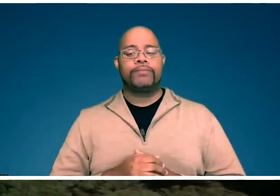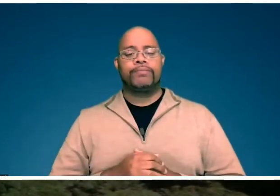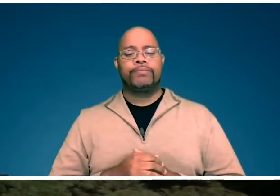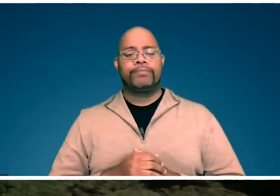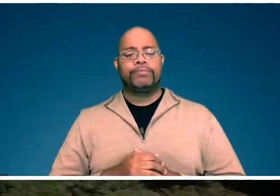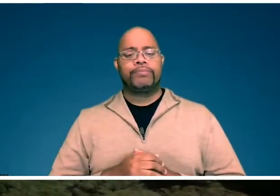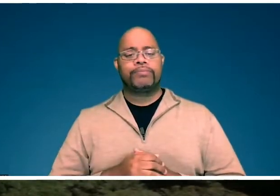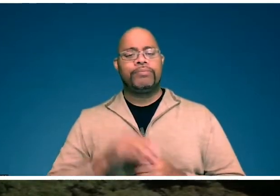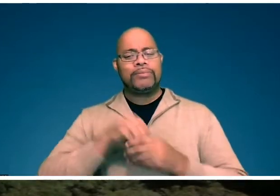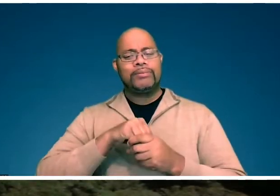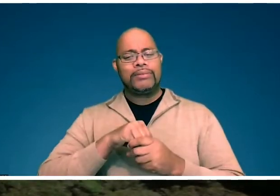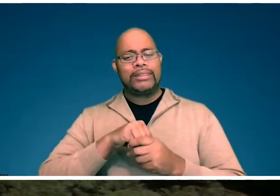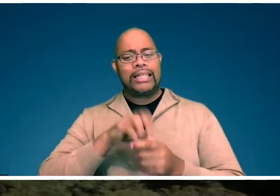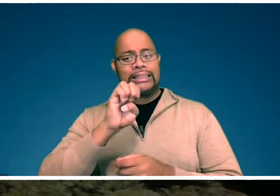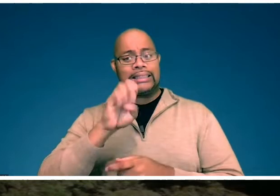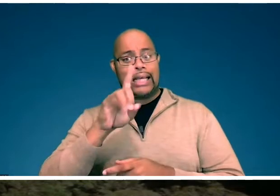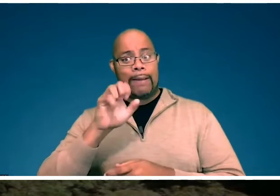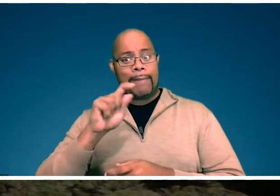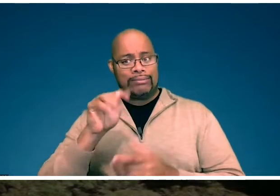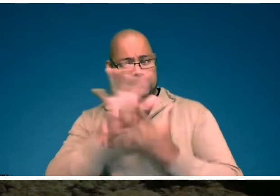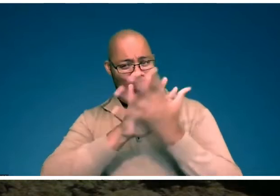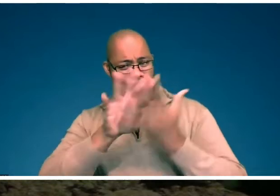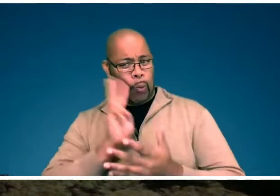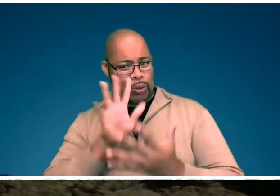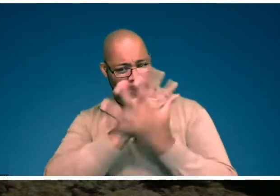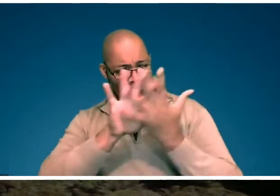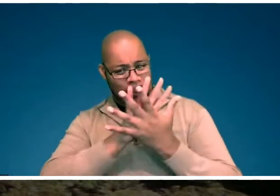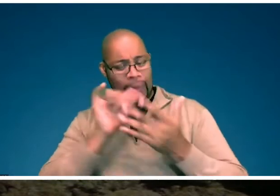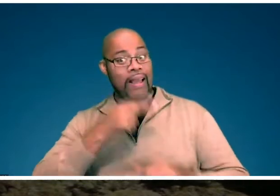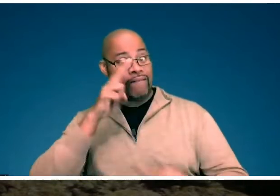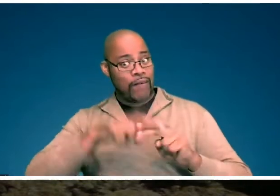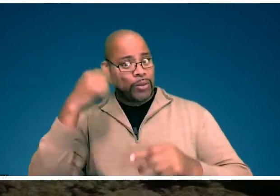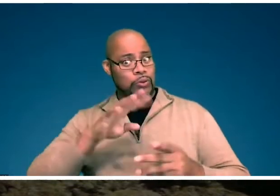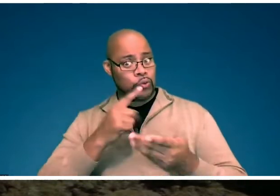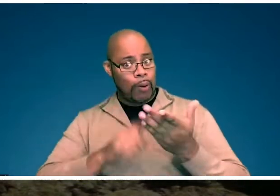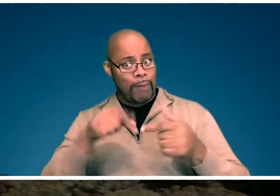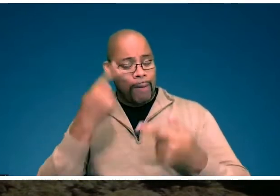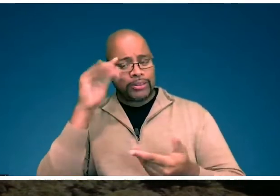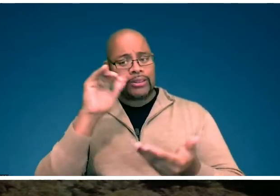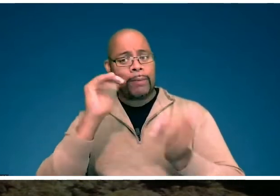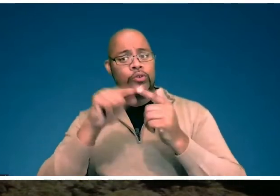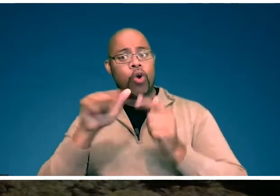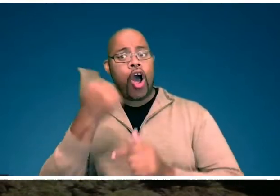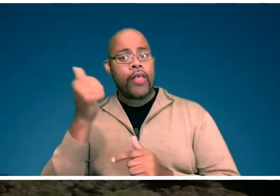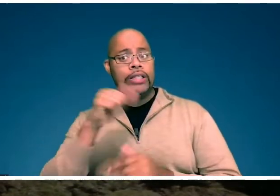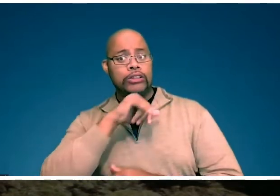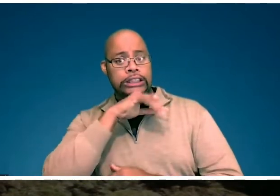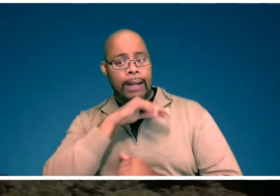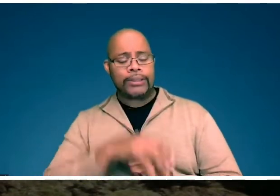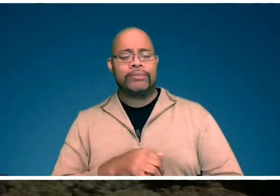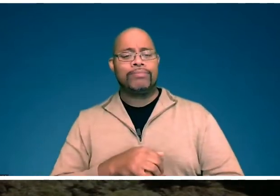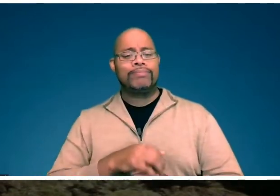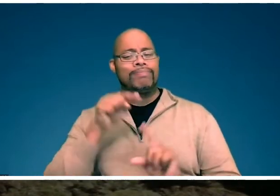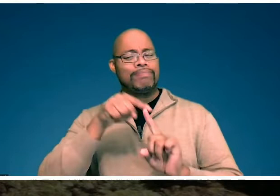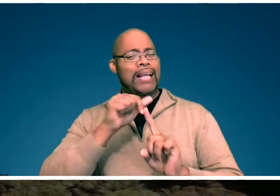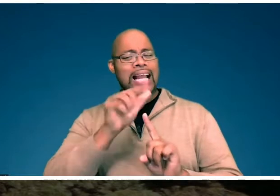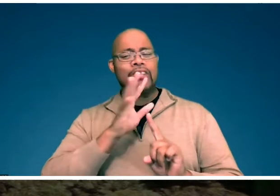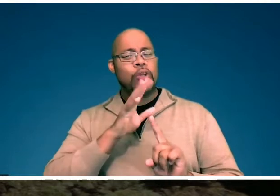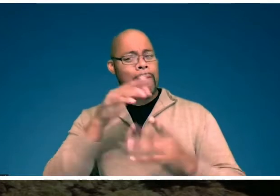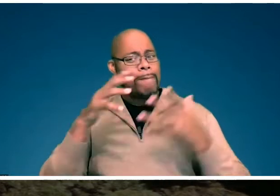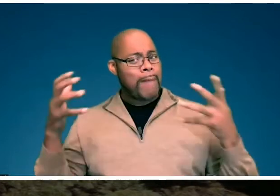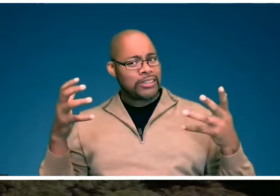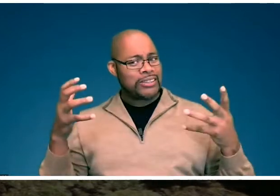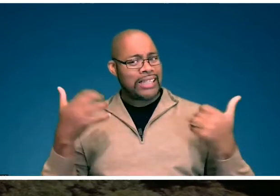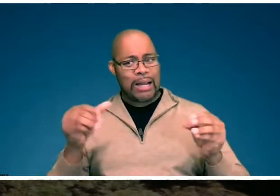water. And sediment is a very fun topic for me to talk about because compared to other contaminants, it's not